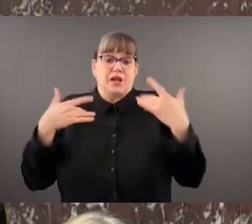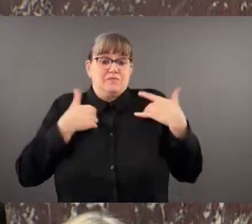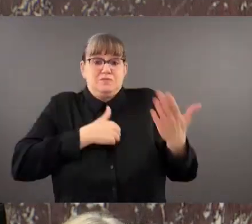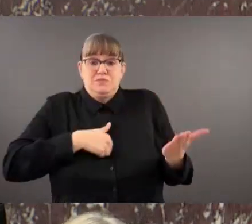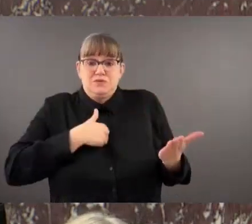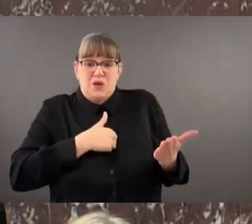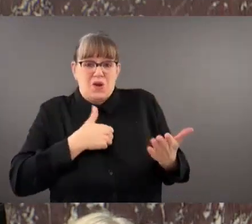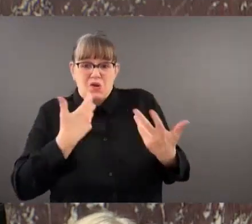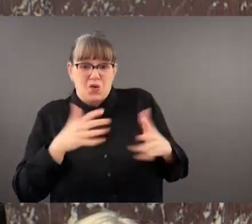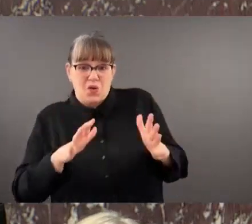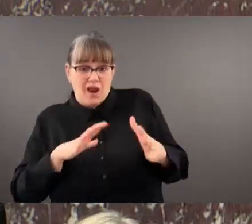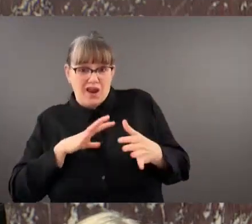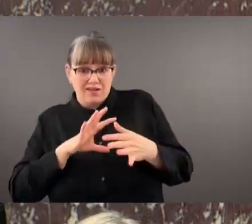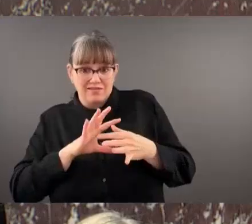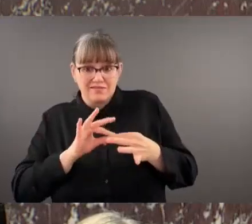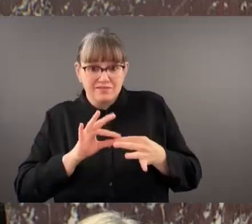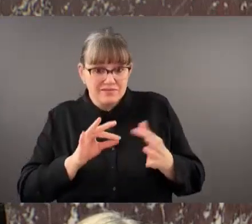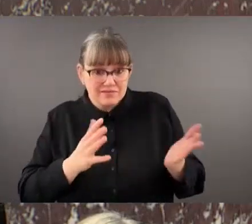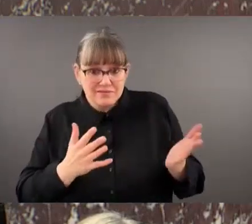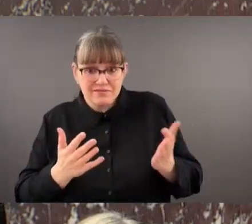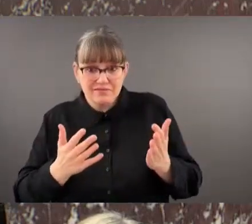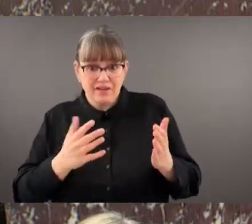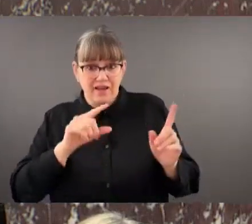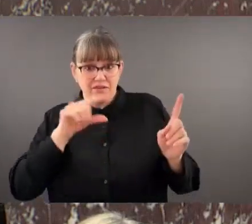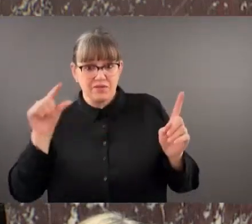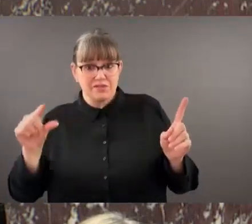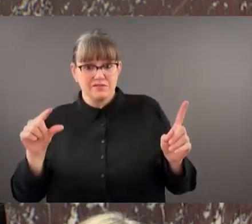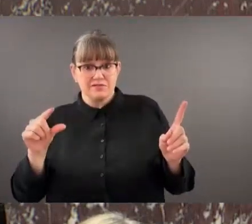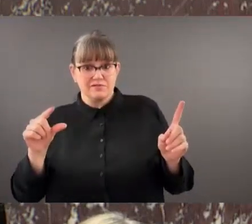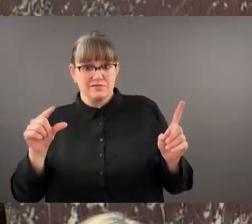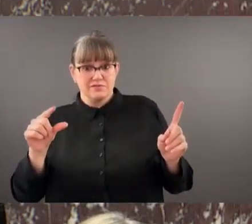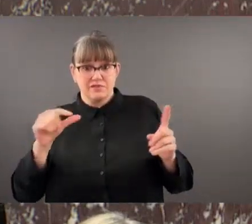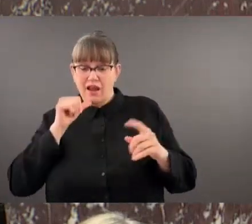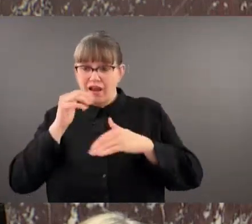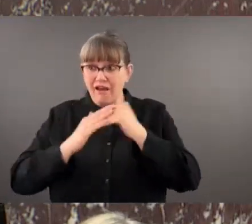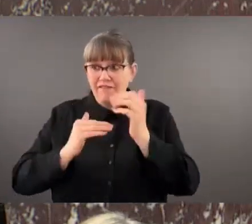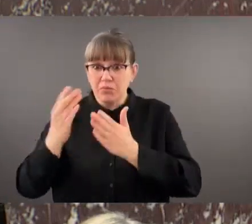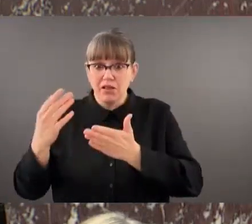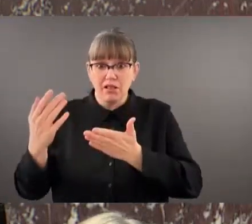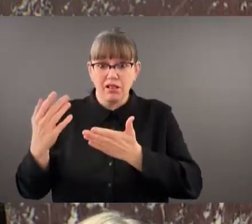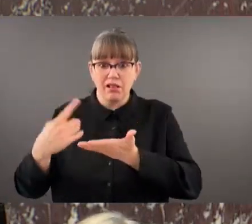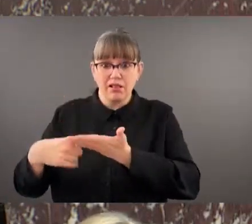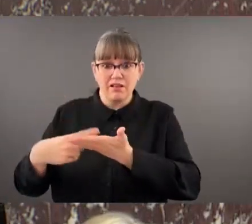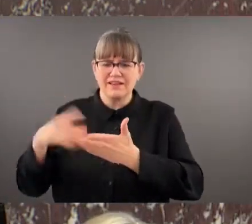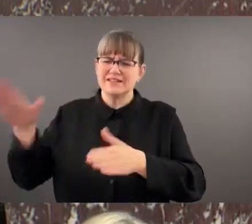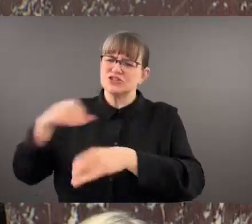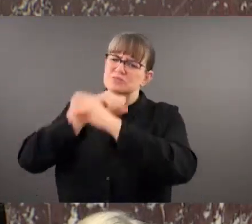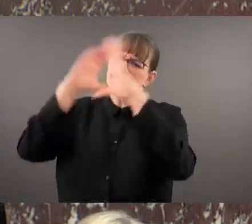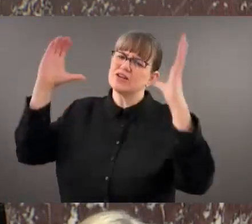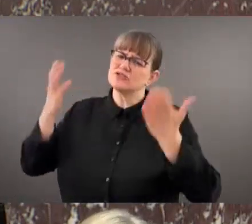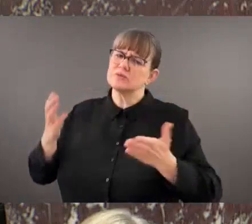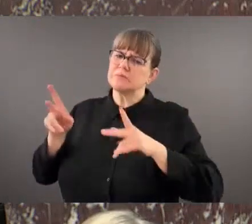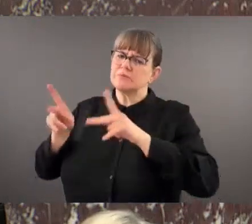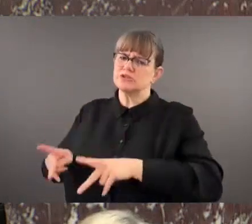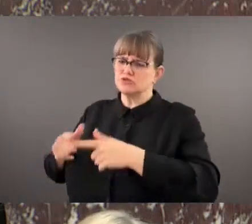of government, but what's more inconvenient is when you're trying to access an emergency room and it's closed. Yeah. That's